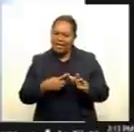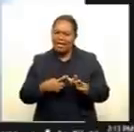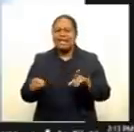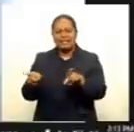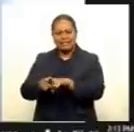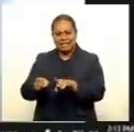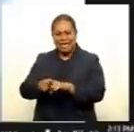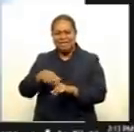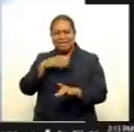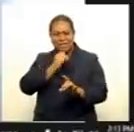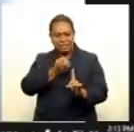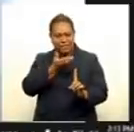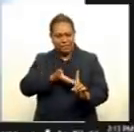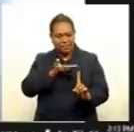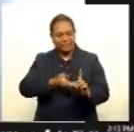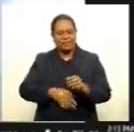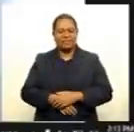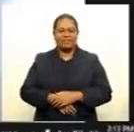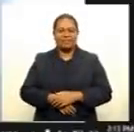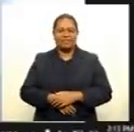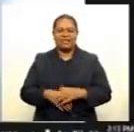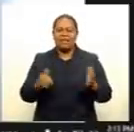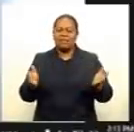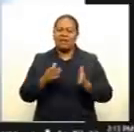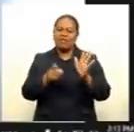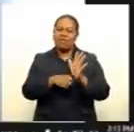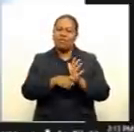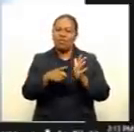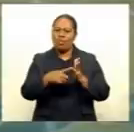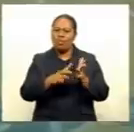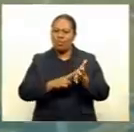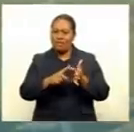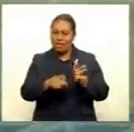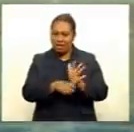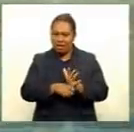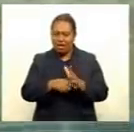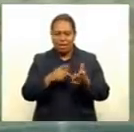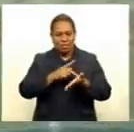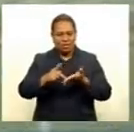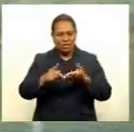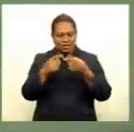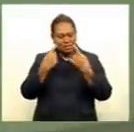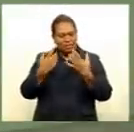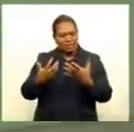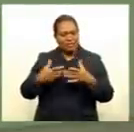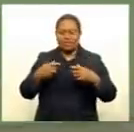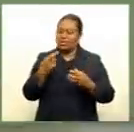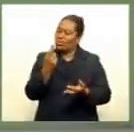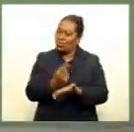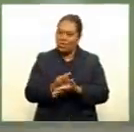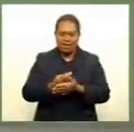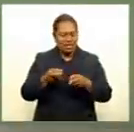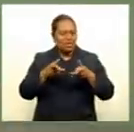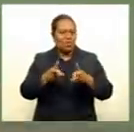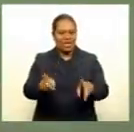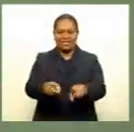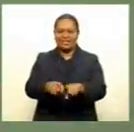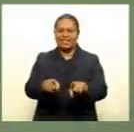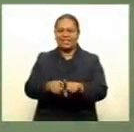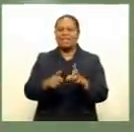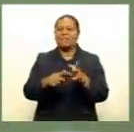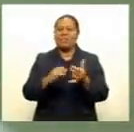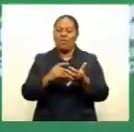But playing in that rover position, physical, great skill level. And it was really the way I could see him leading that